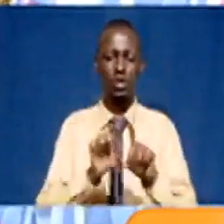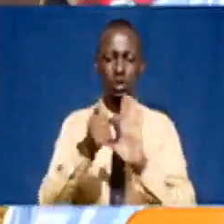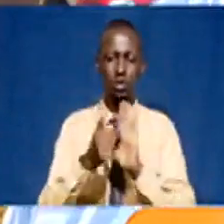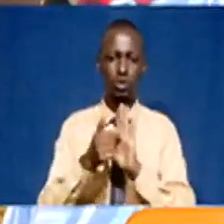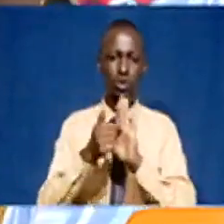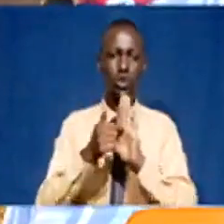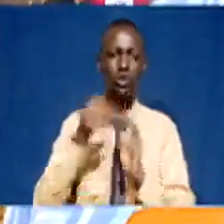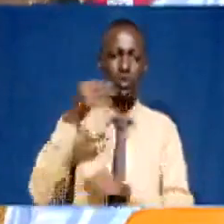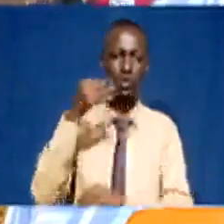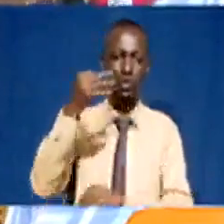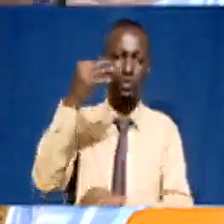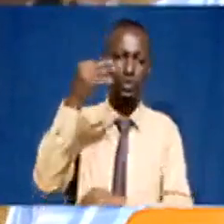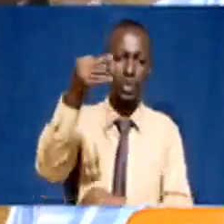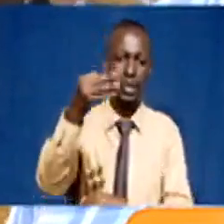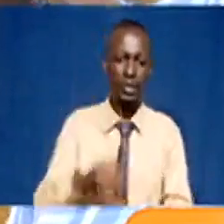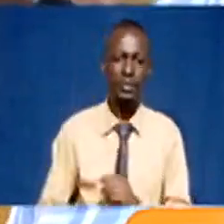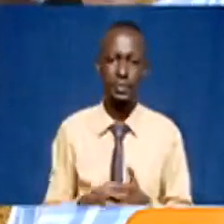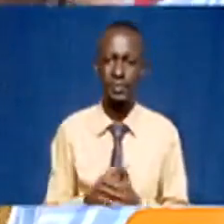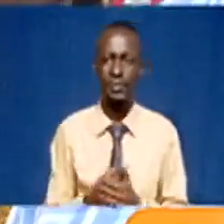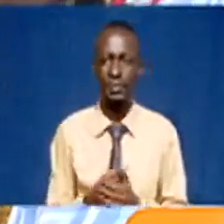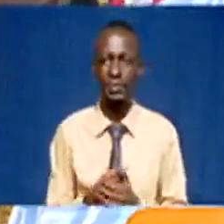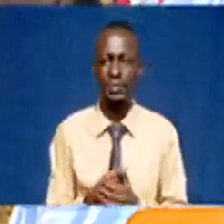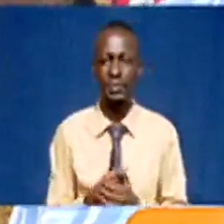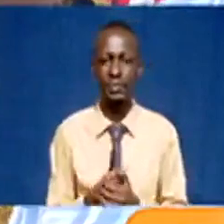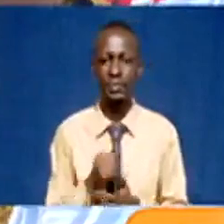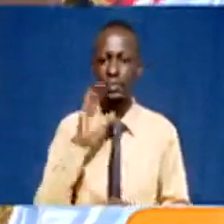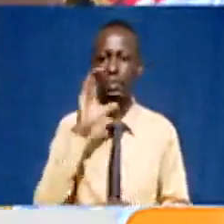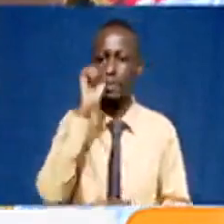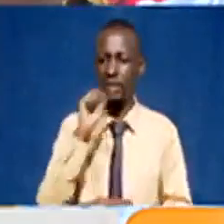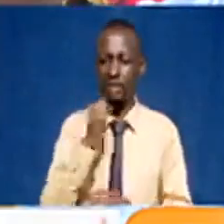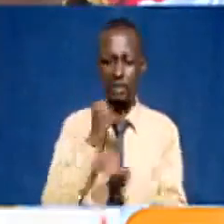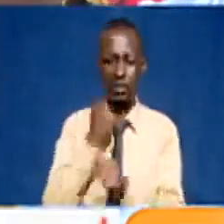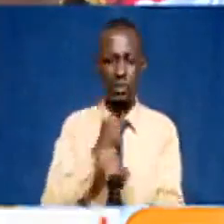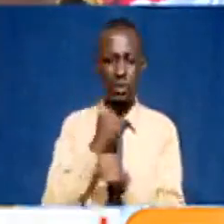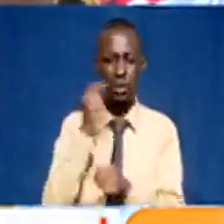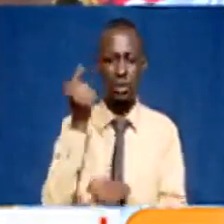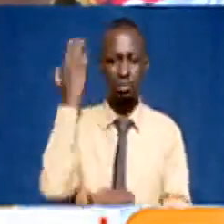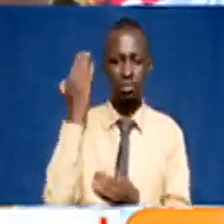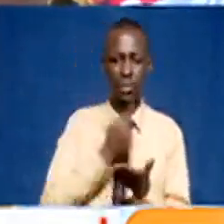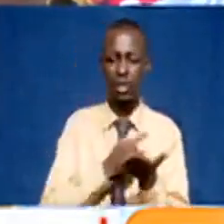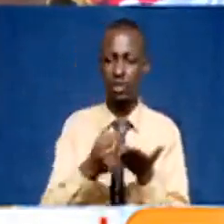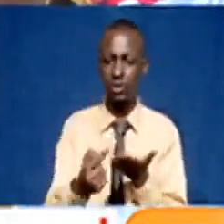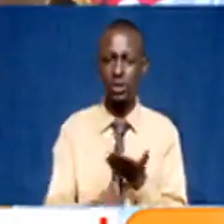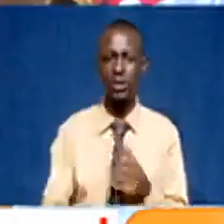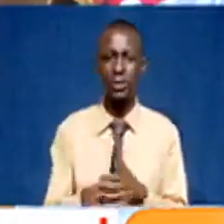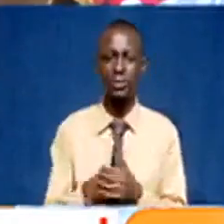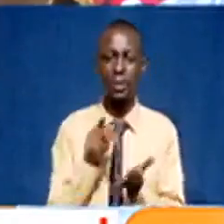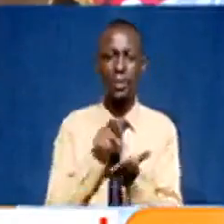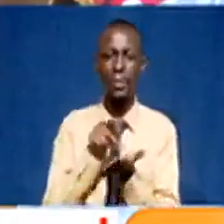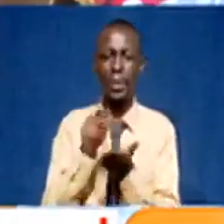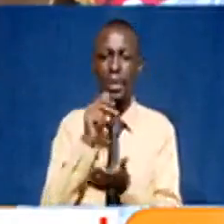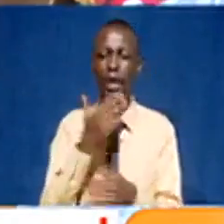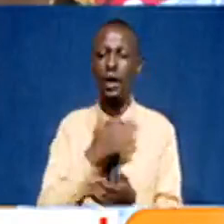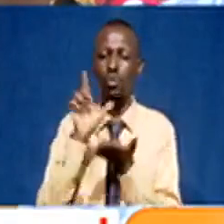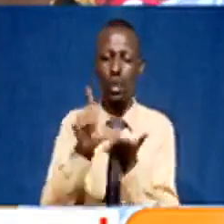future. Tulikuwa changamoto ya deni, na mmeona vile waziri anafanya. Wiki iliyopita aliweza kulipa madeni